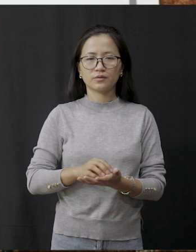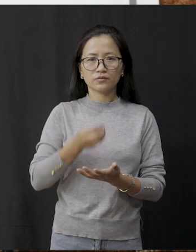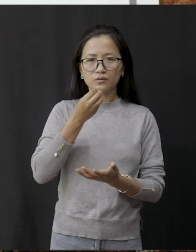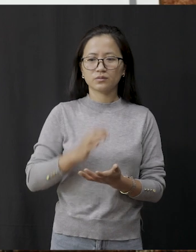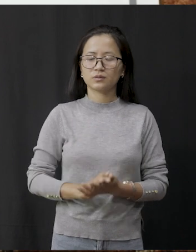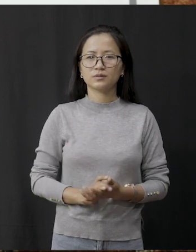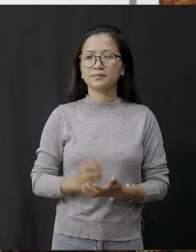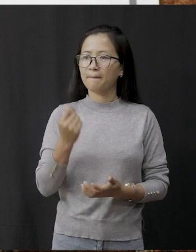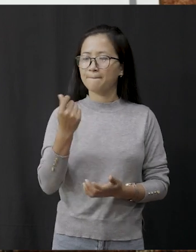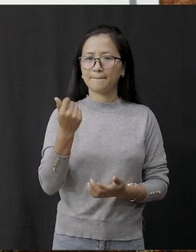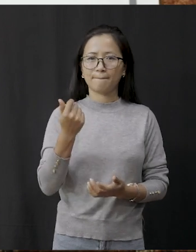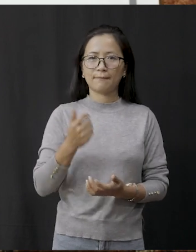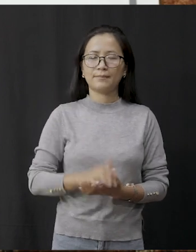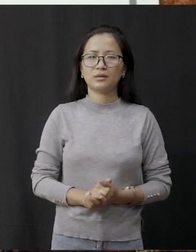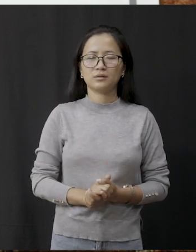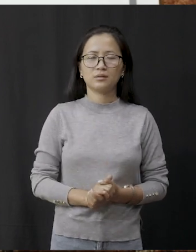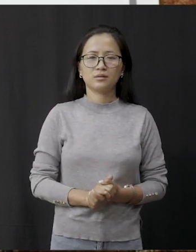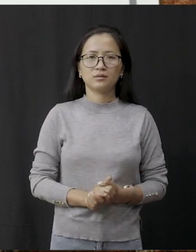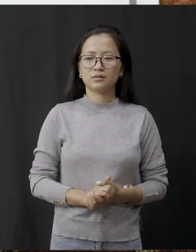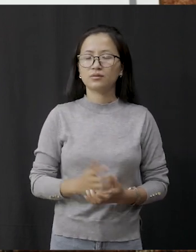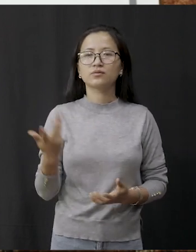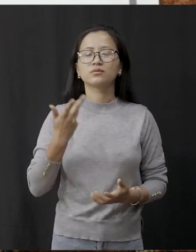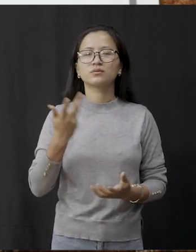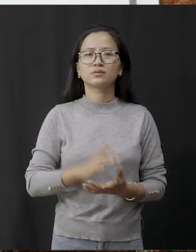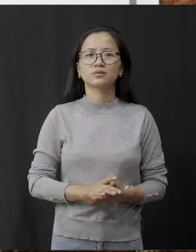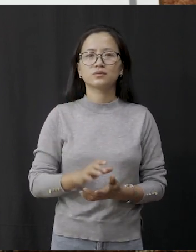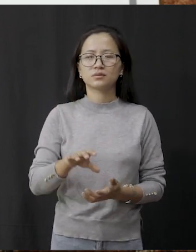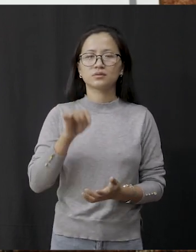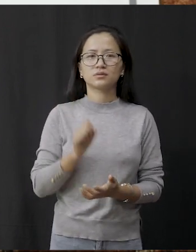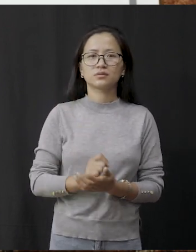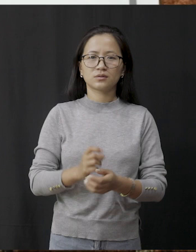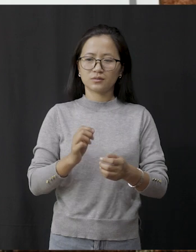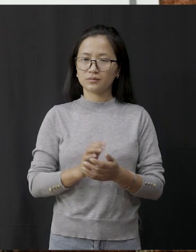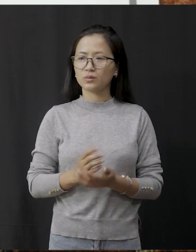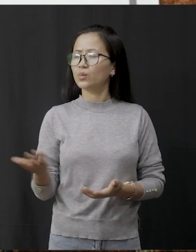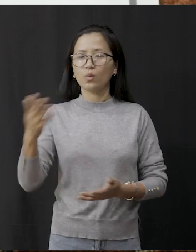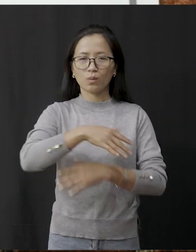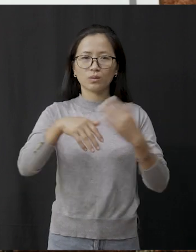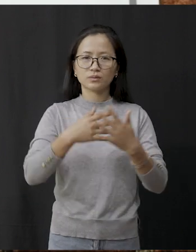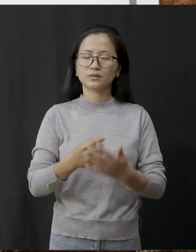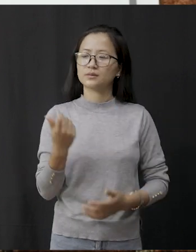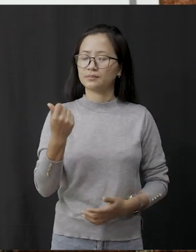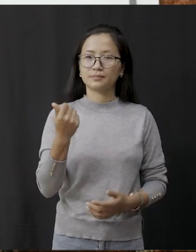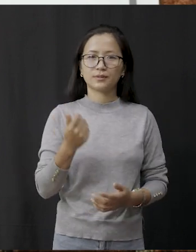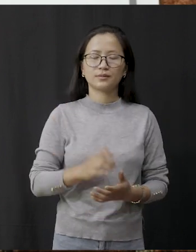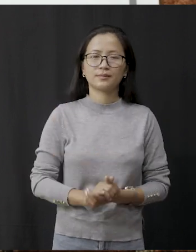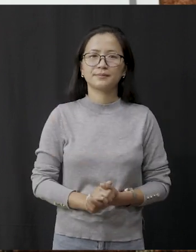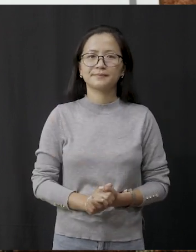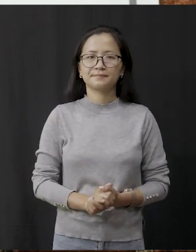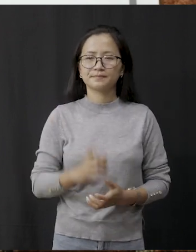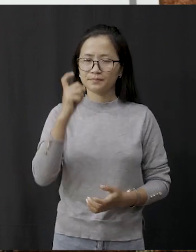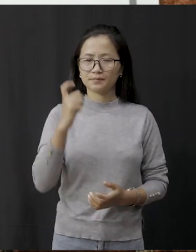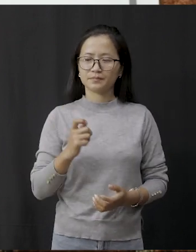money. So students, from where do we get this money? So students,